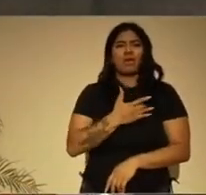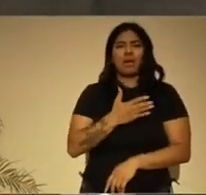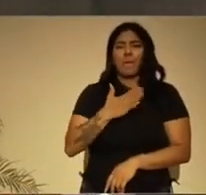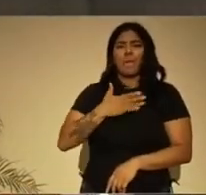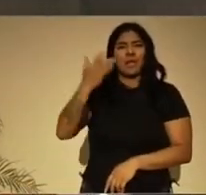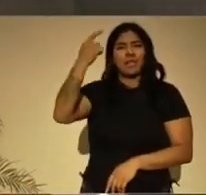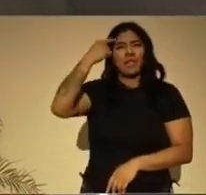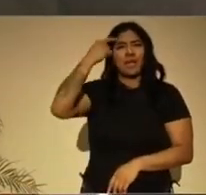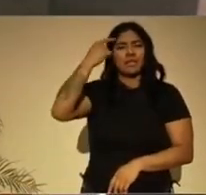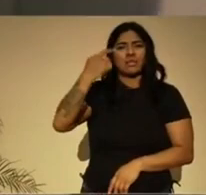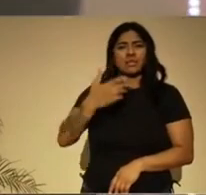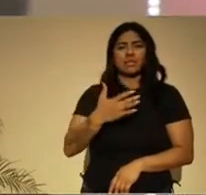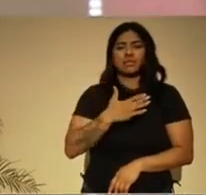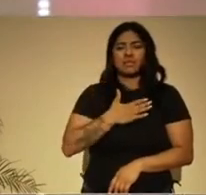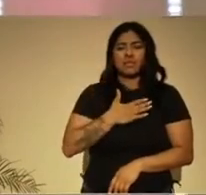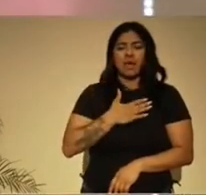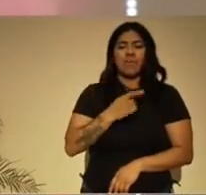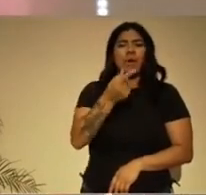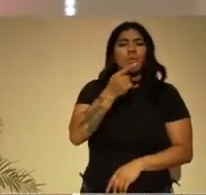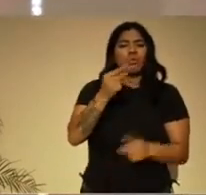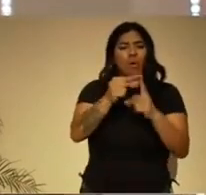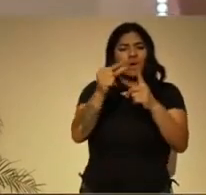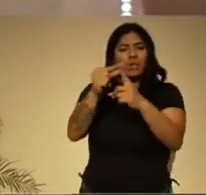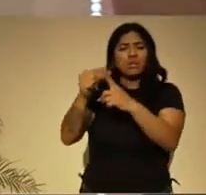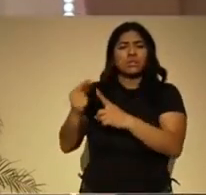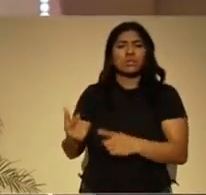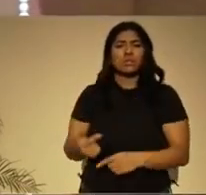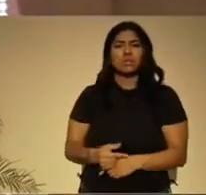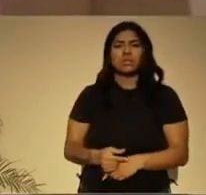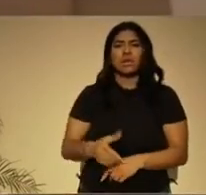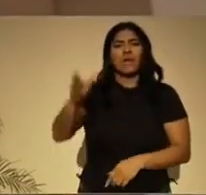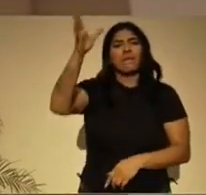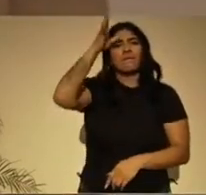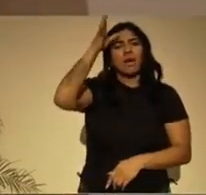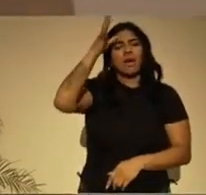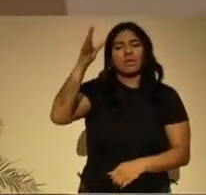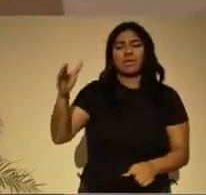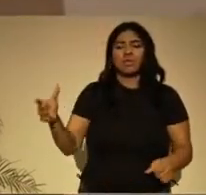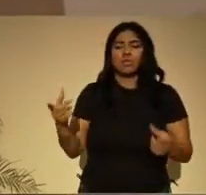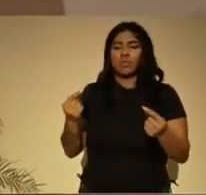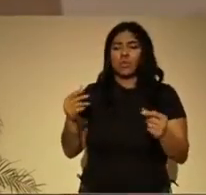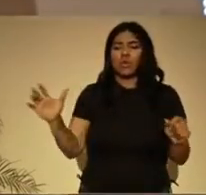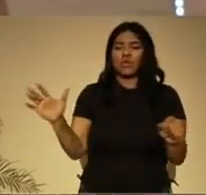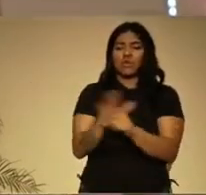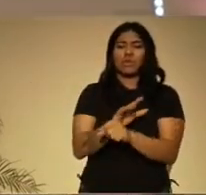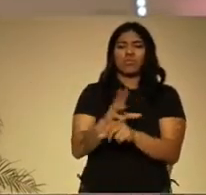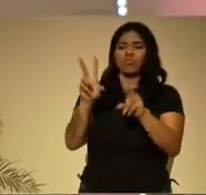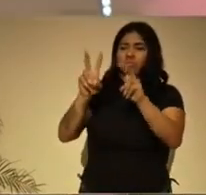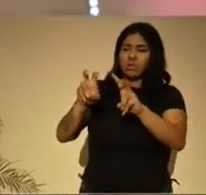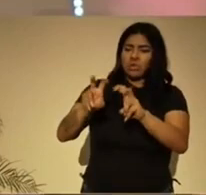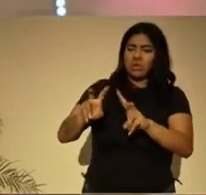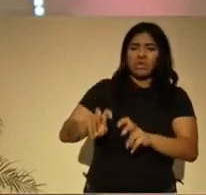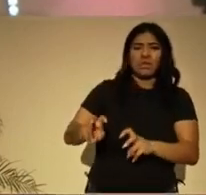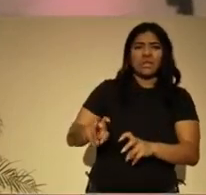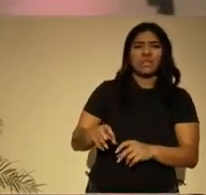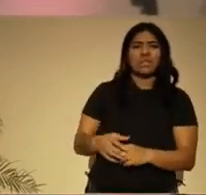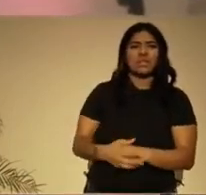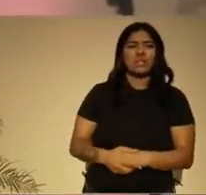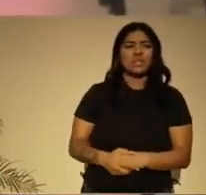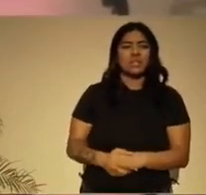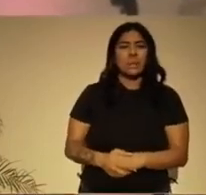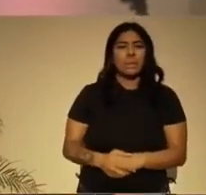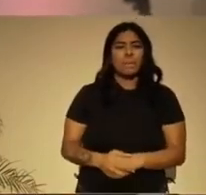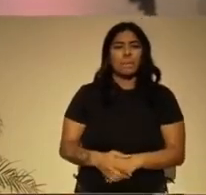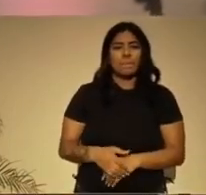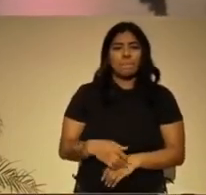thoughts. Do a full investigation of my words. Father, do a full investigation. Church, with every head bowed and every